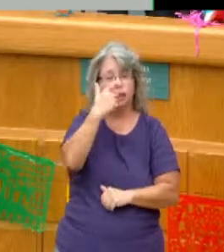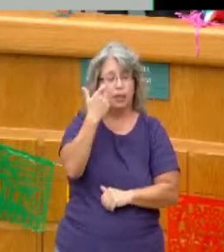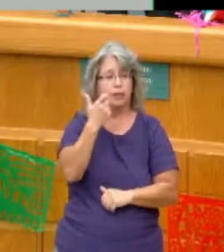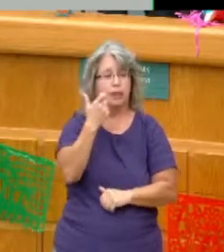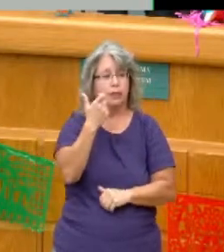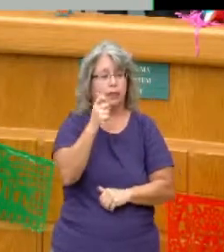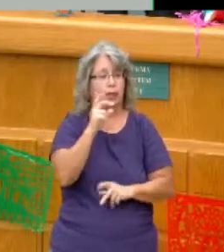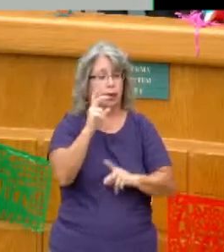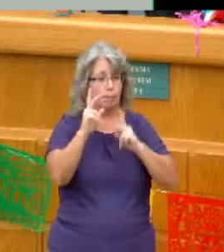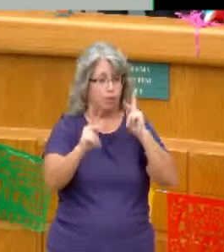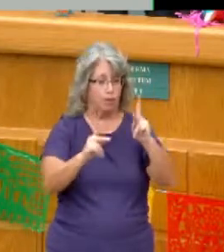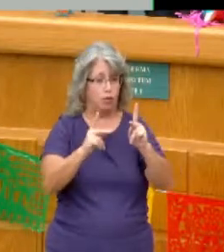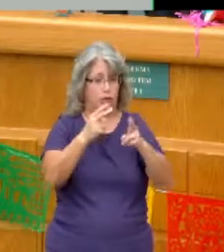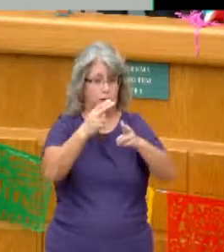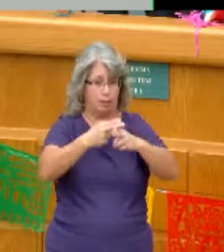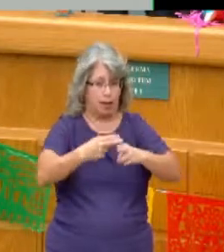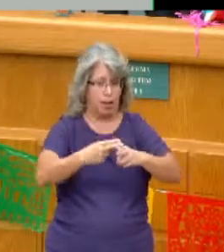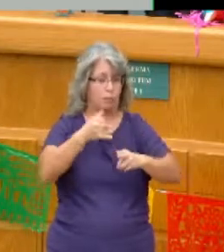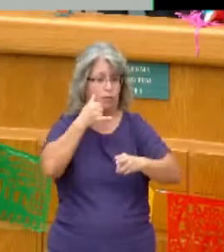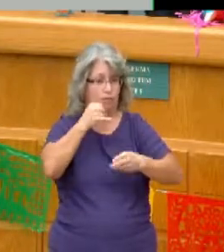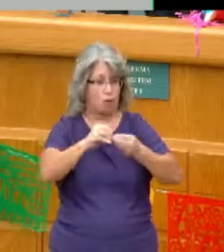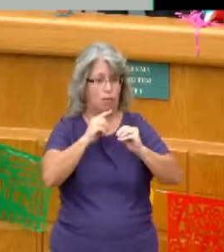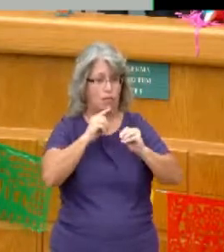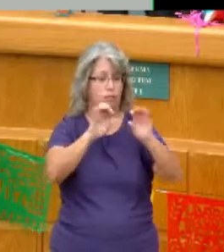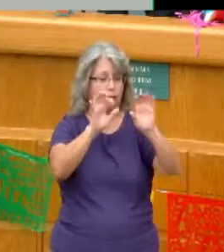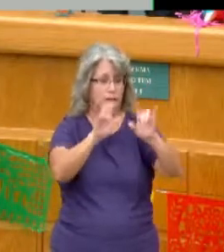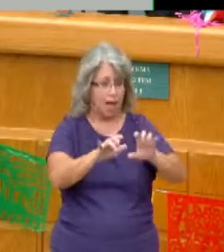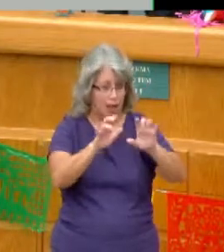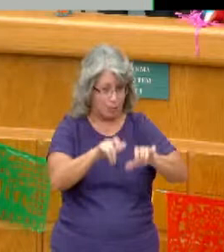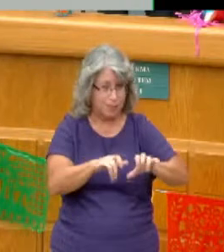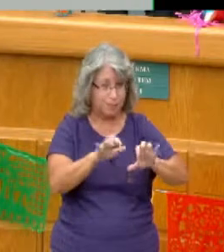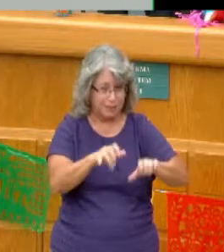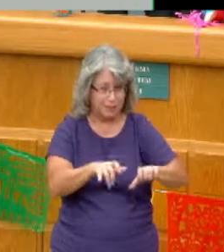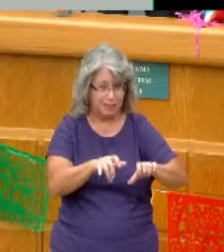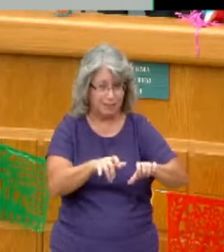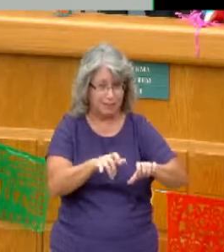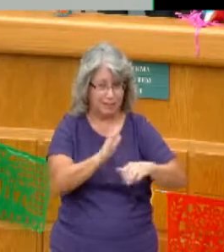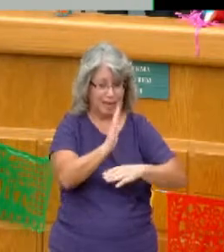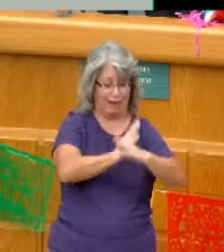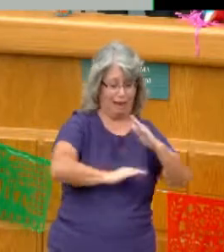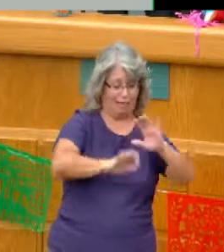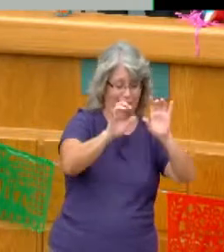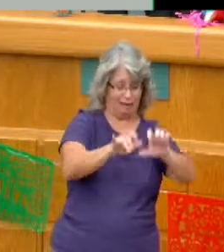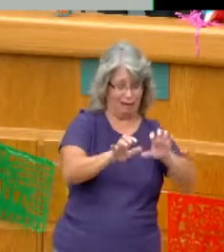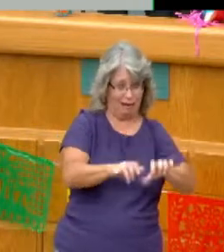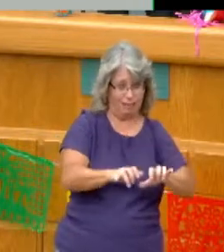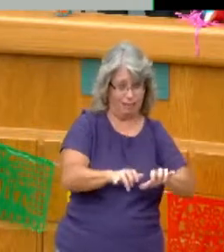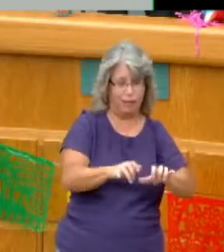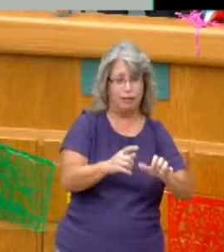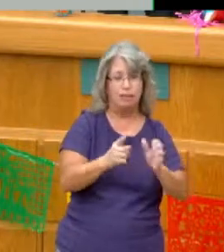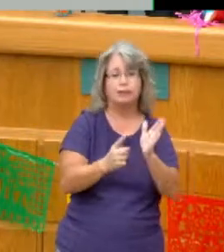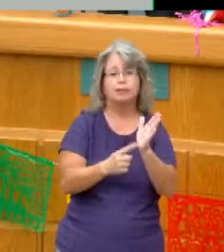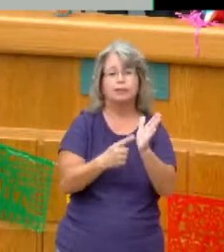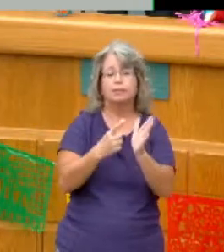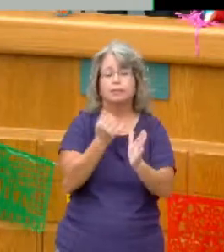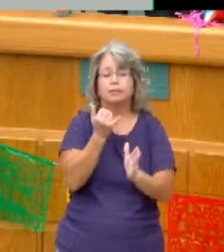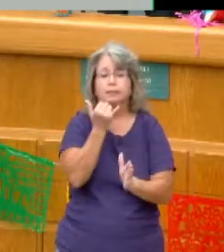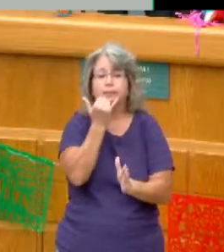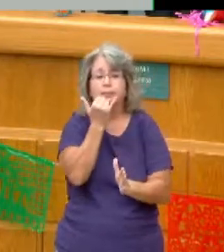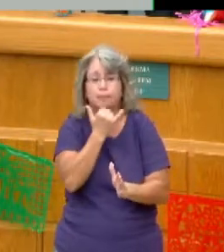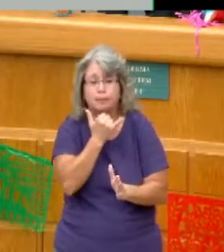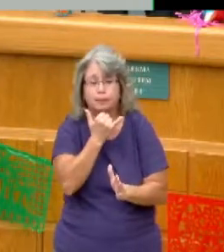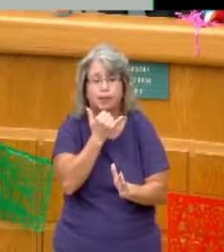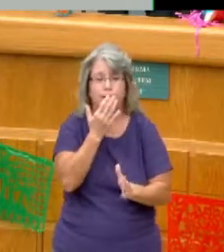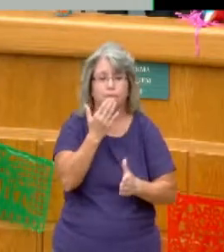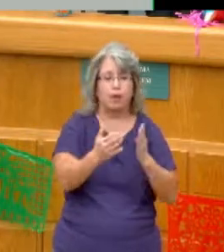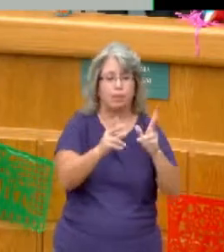into the database, there's errors, and sometimes people with the same person who tests positive